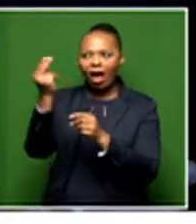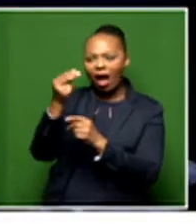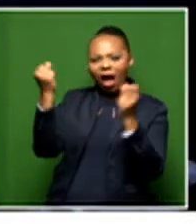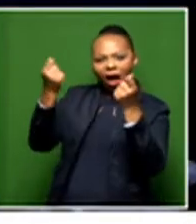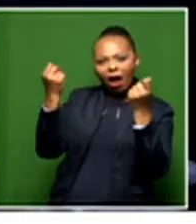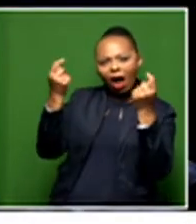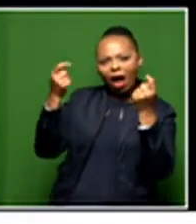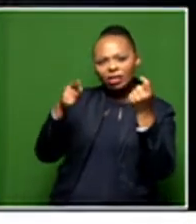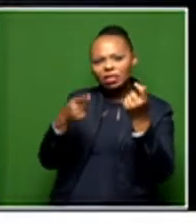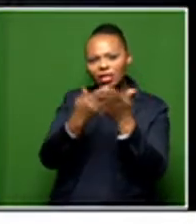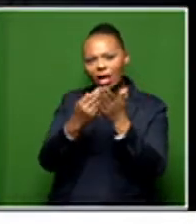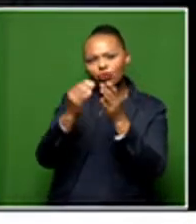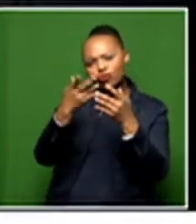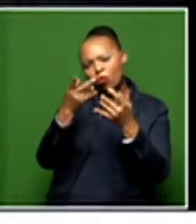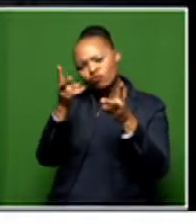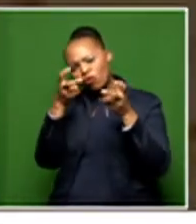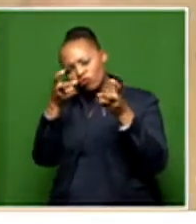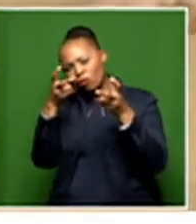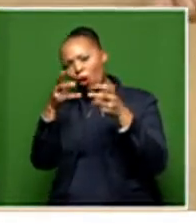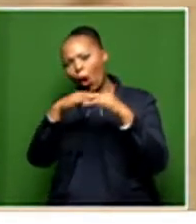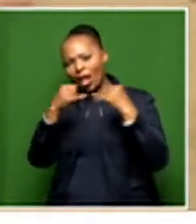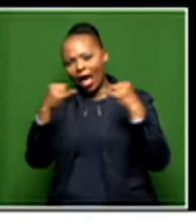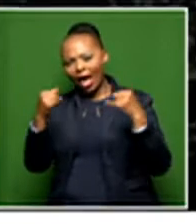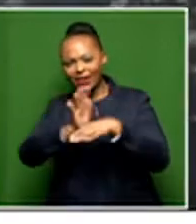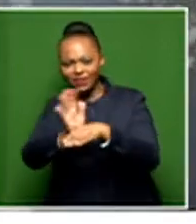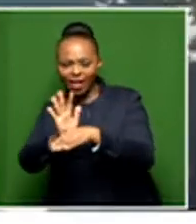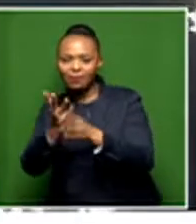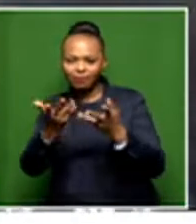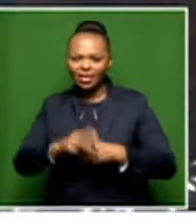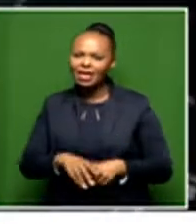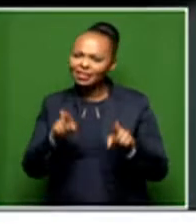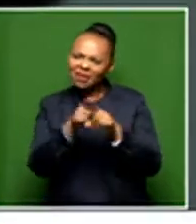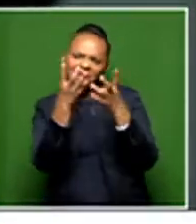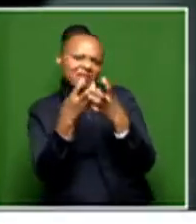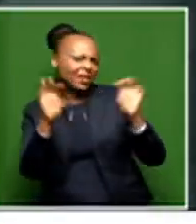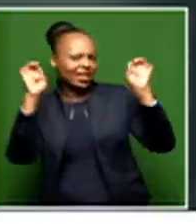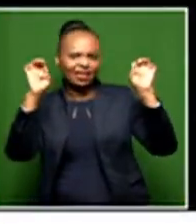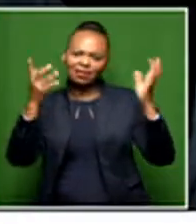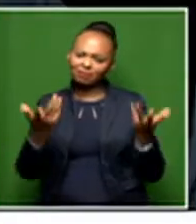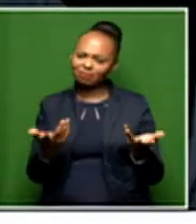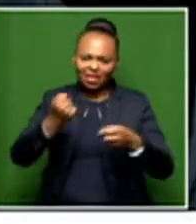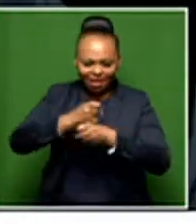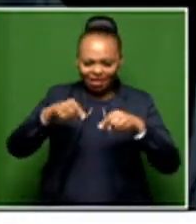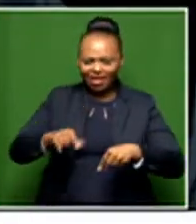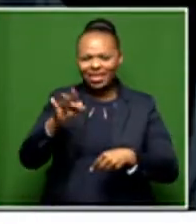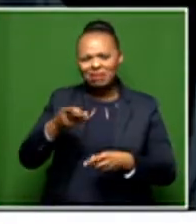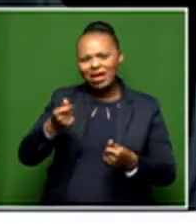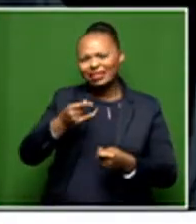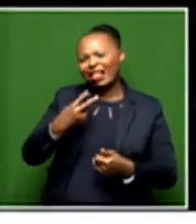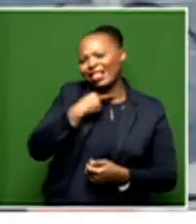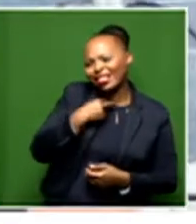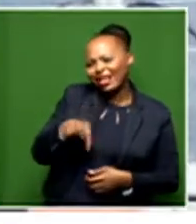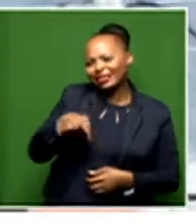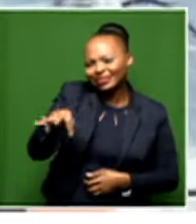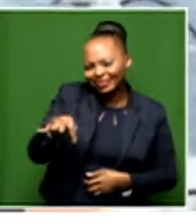to watch the films online. Also, it's free this year. You know, people are having hard times with their pockets. Income is not